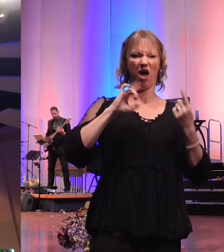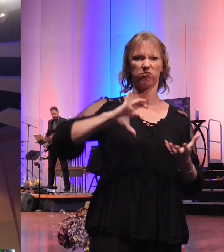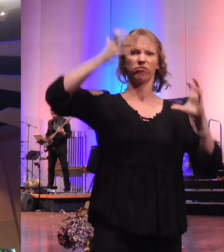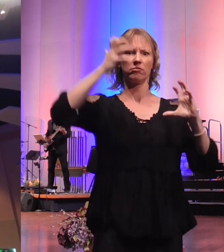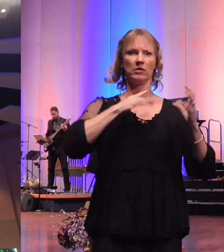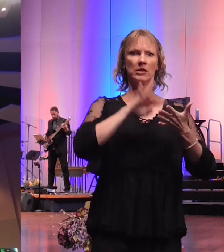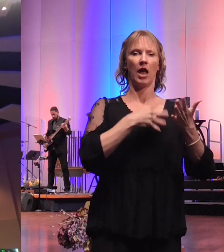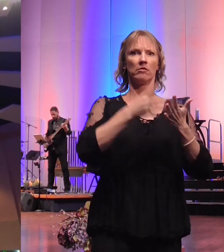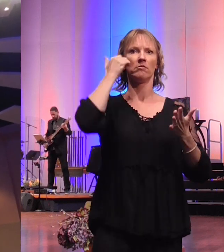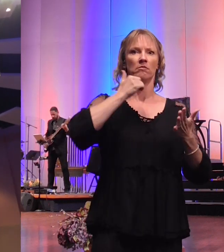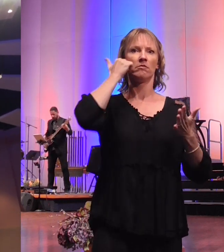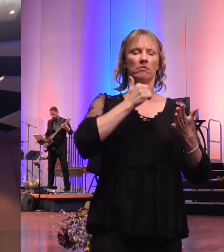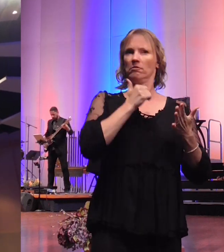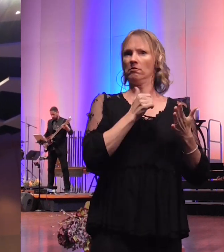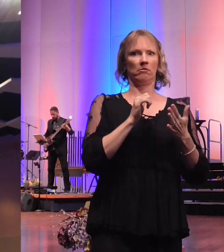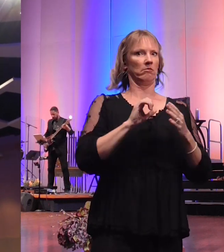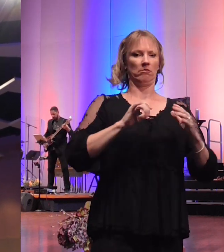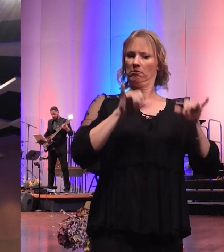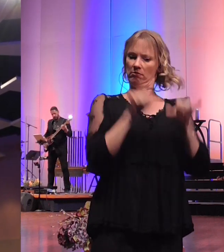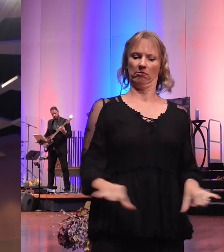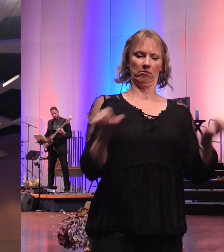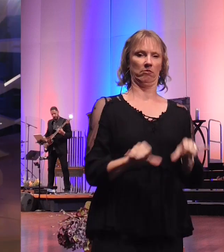with the schedule for your usual day.